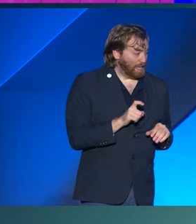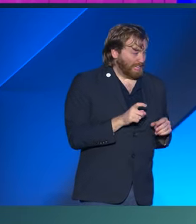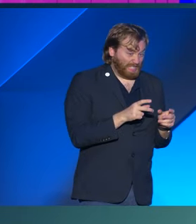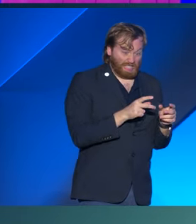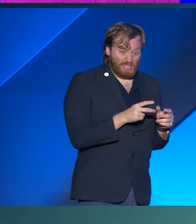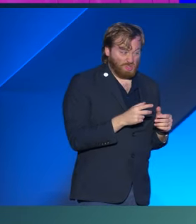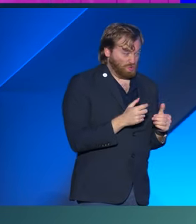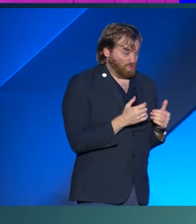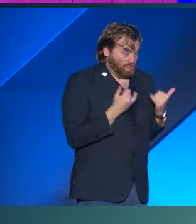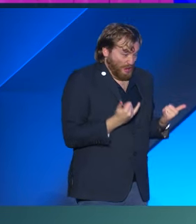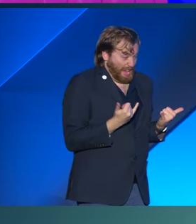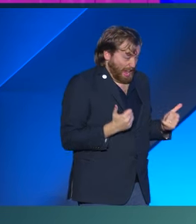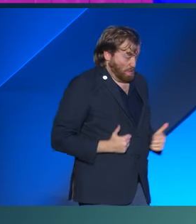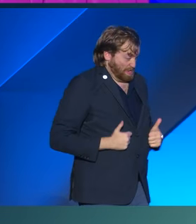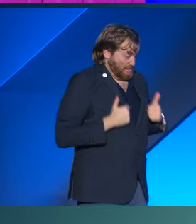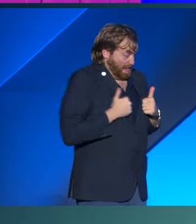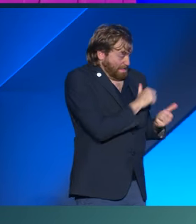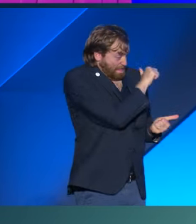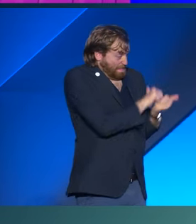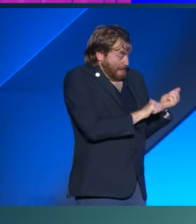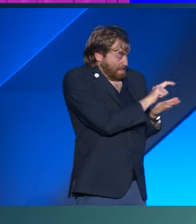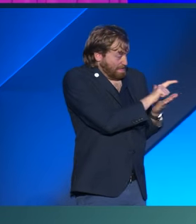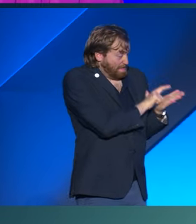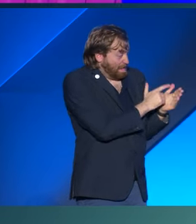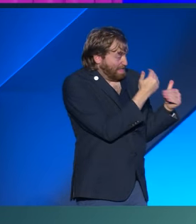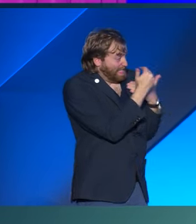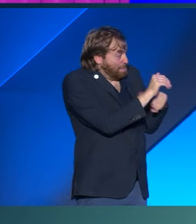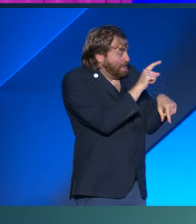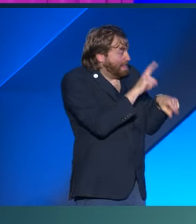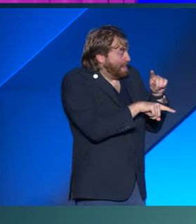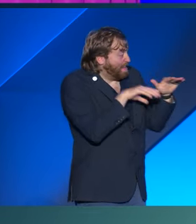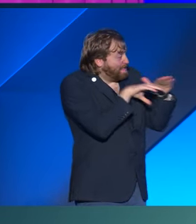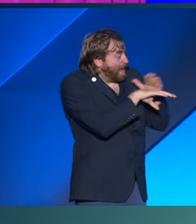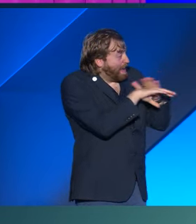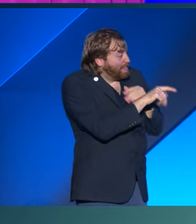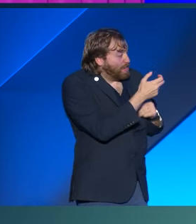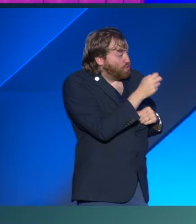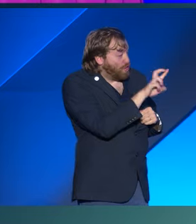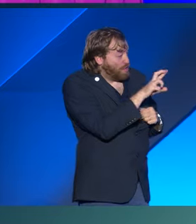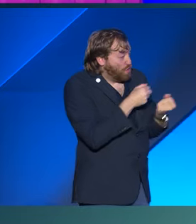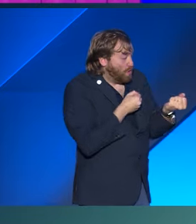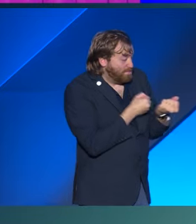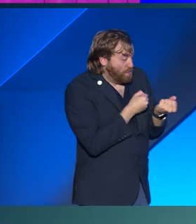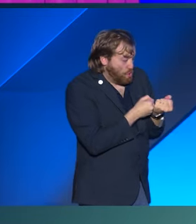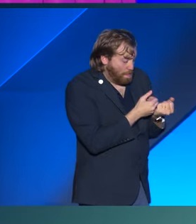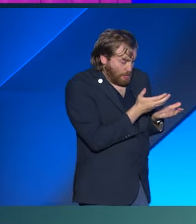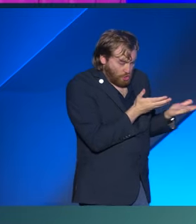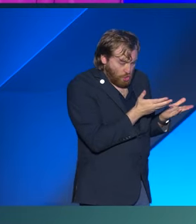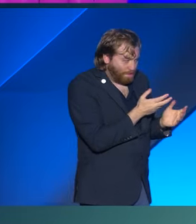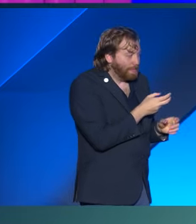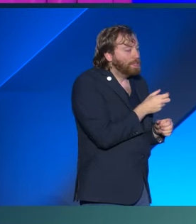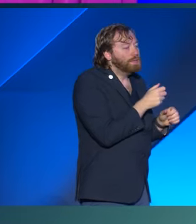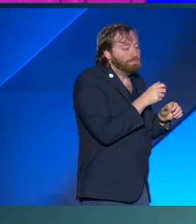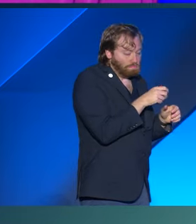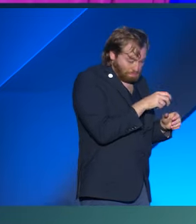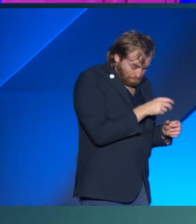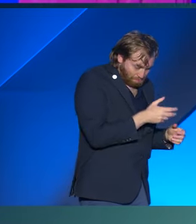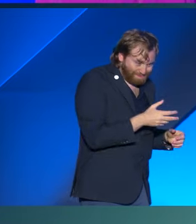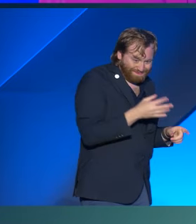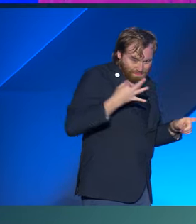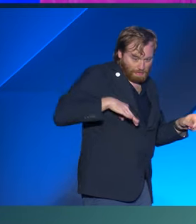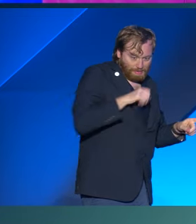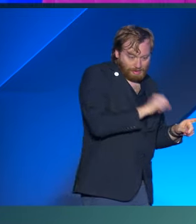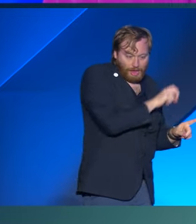or state that has passed laws limiting access to gender-affirming services. Our Parents and